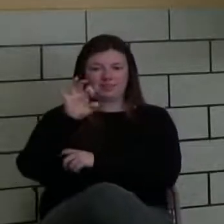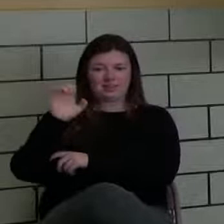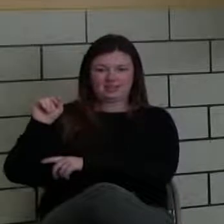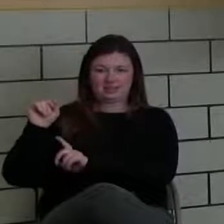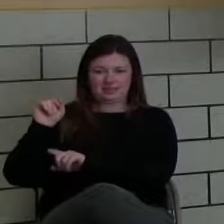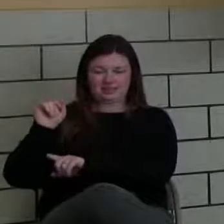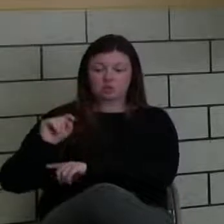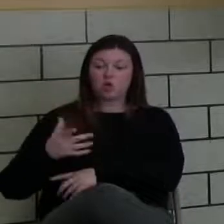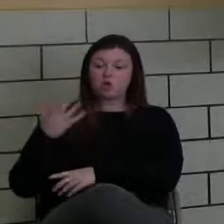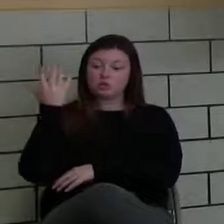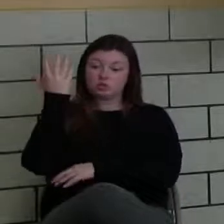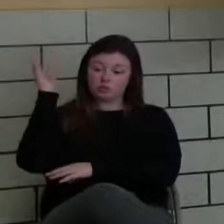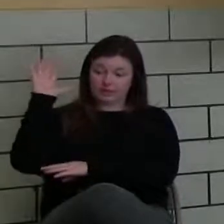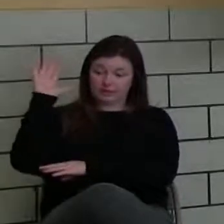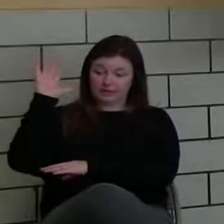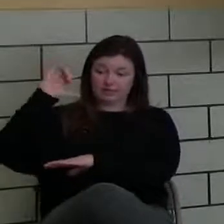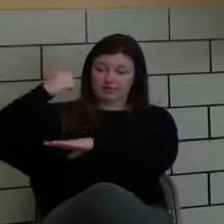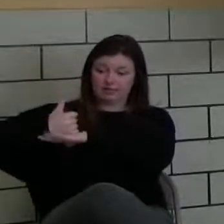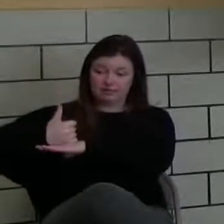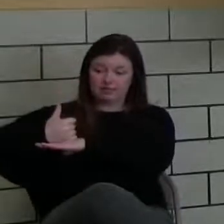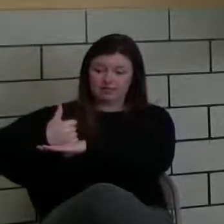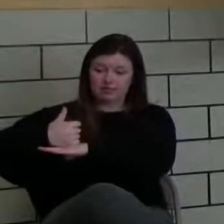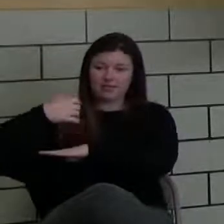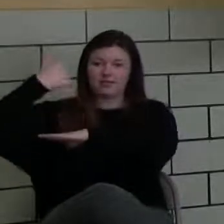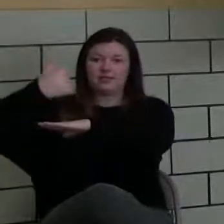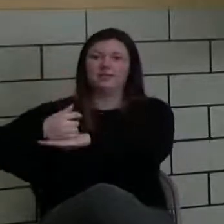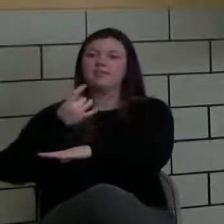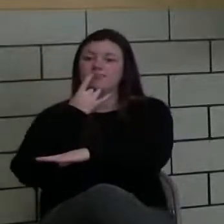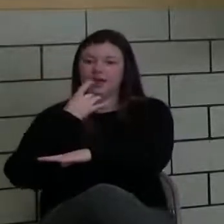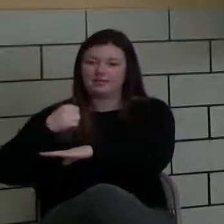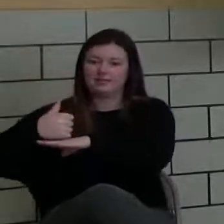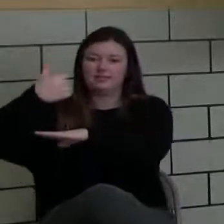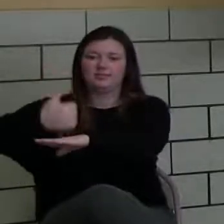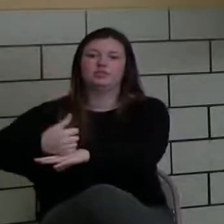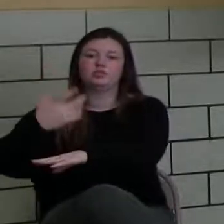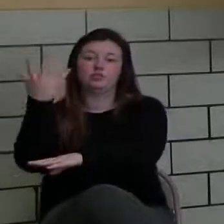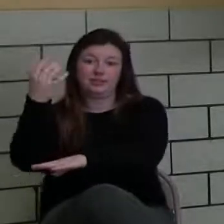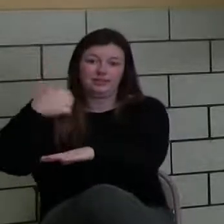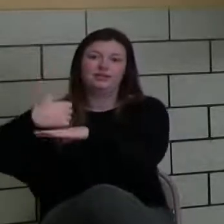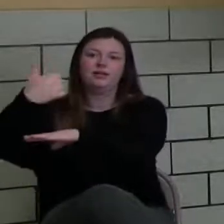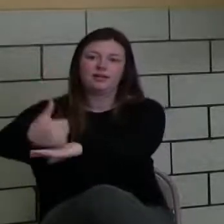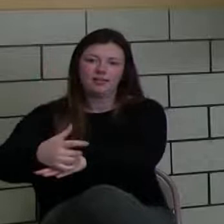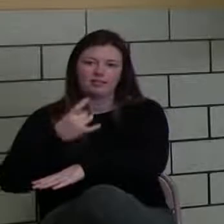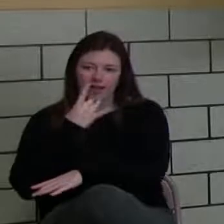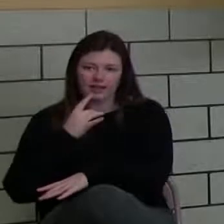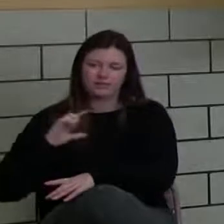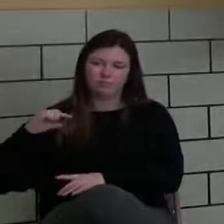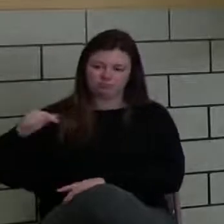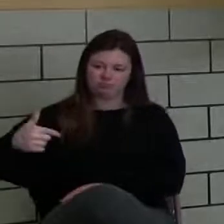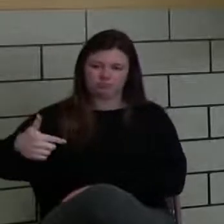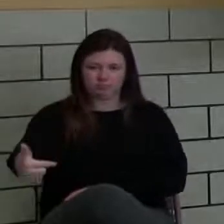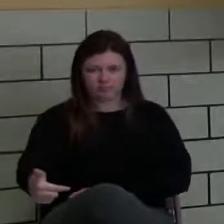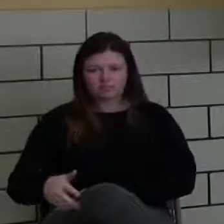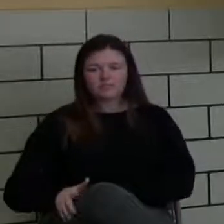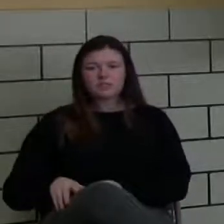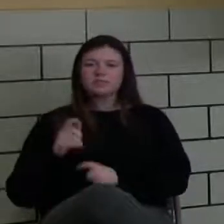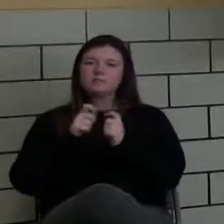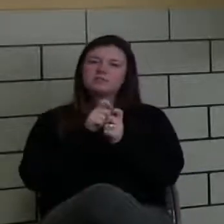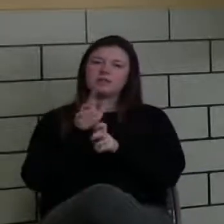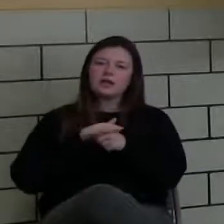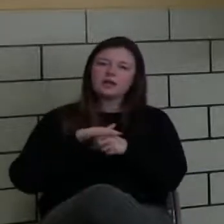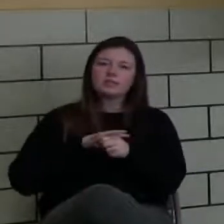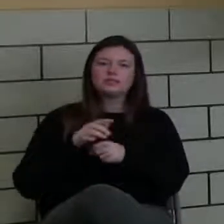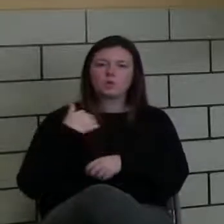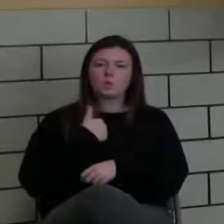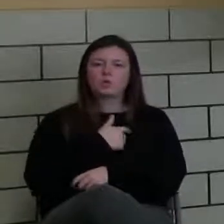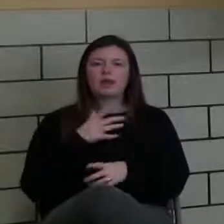of lighting tree, lighting tree, lighting tree. So that's kind of what we started with. And then in certain areas, we added more. You'll see up along